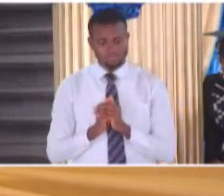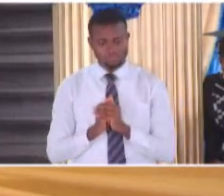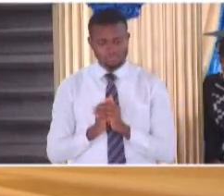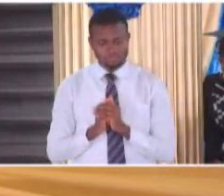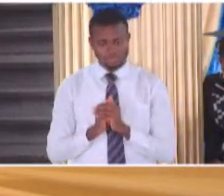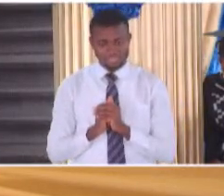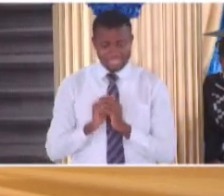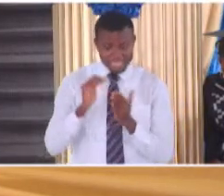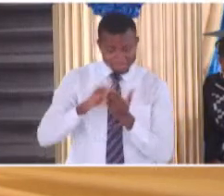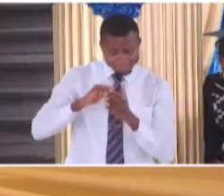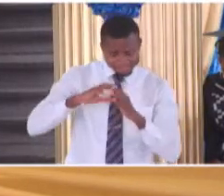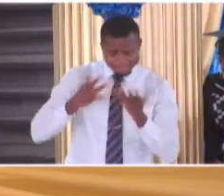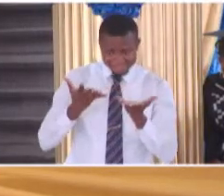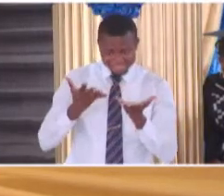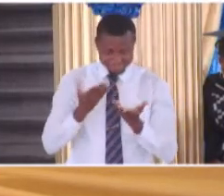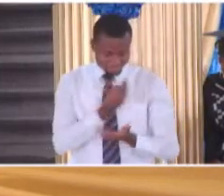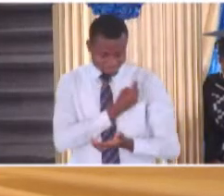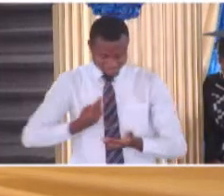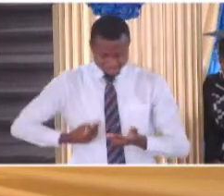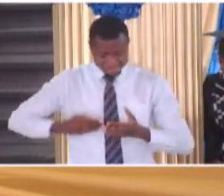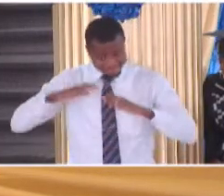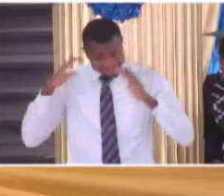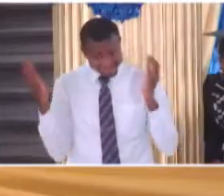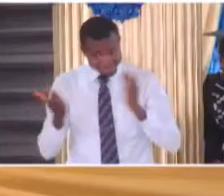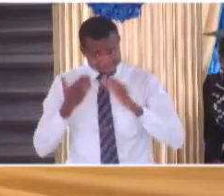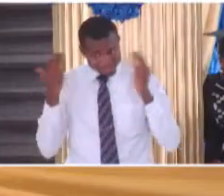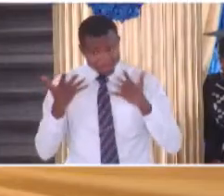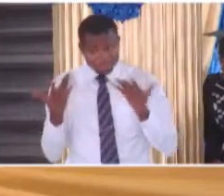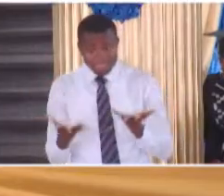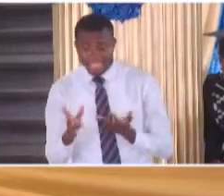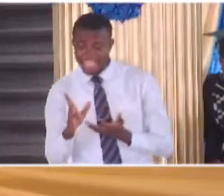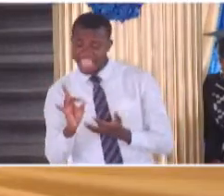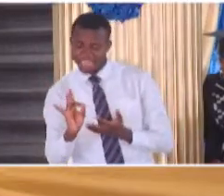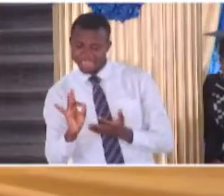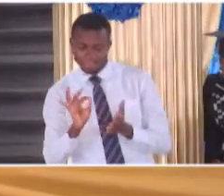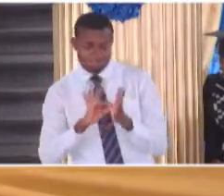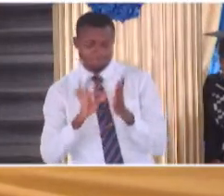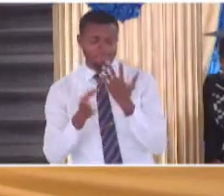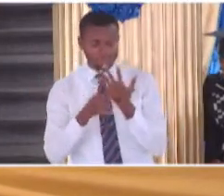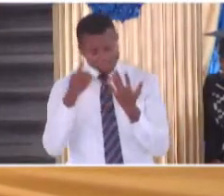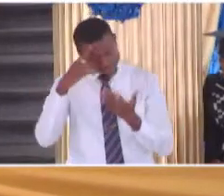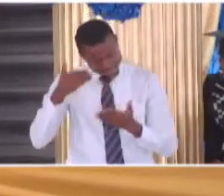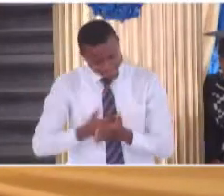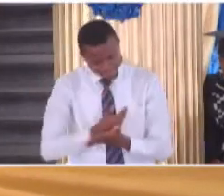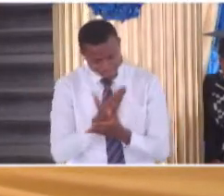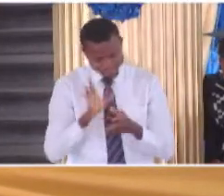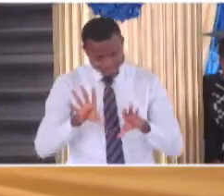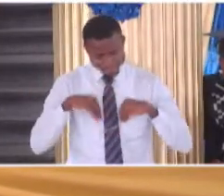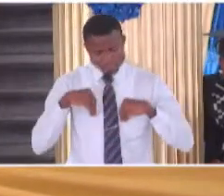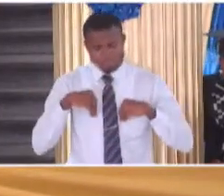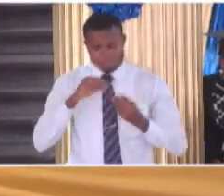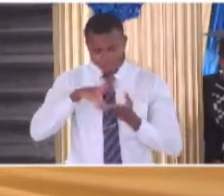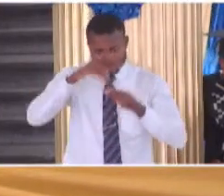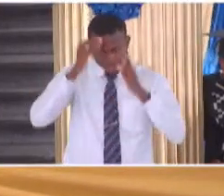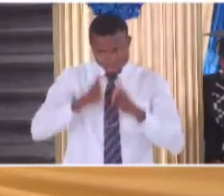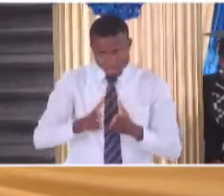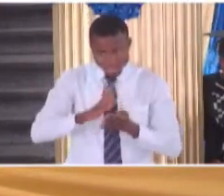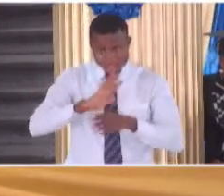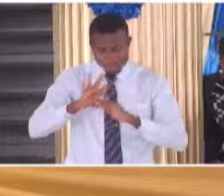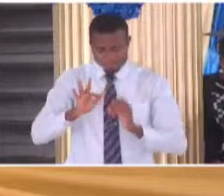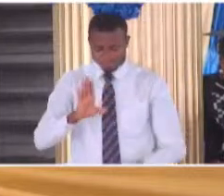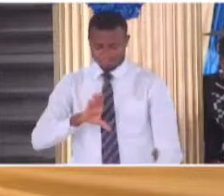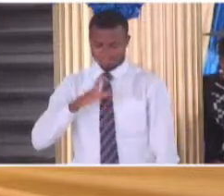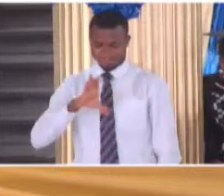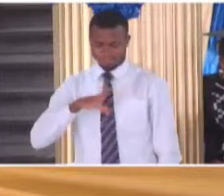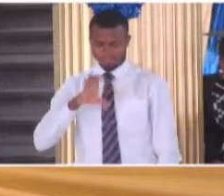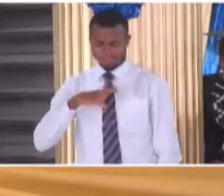Matriculation ceremonies were held on 8th February for our newly admitted students, at which they were formally welcomed